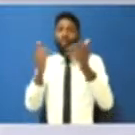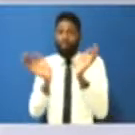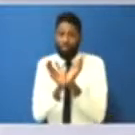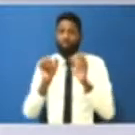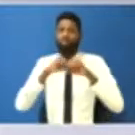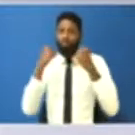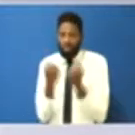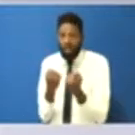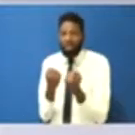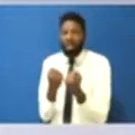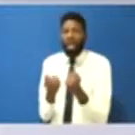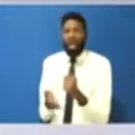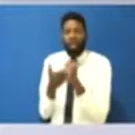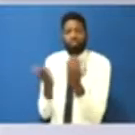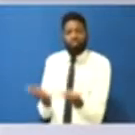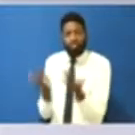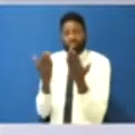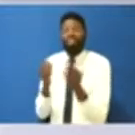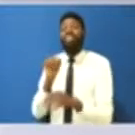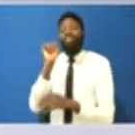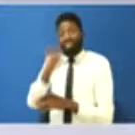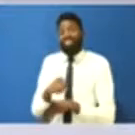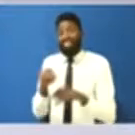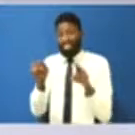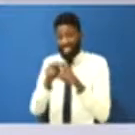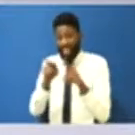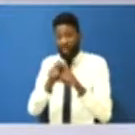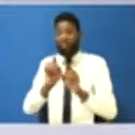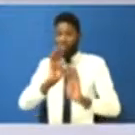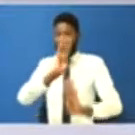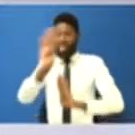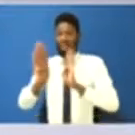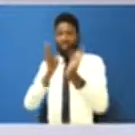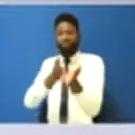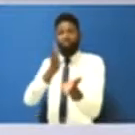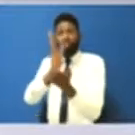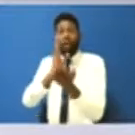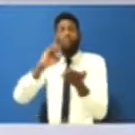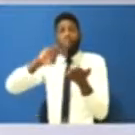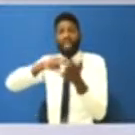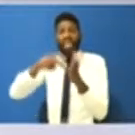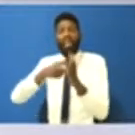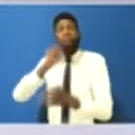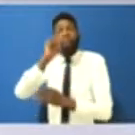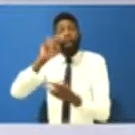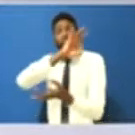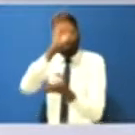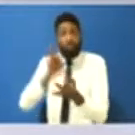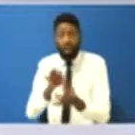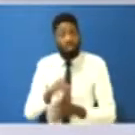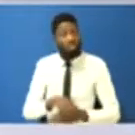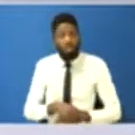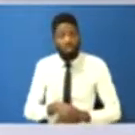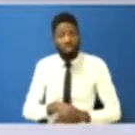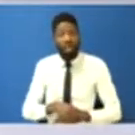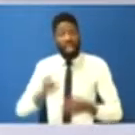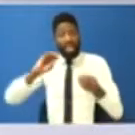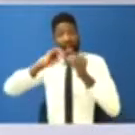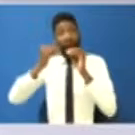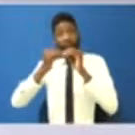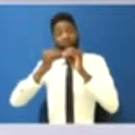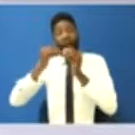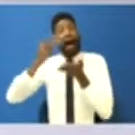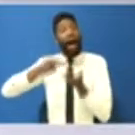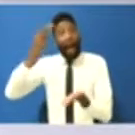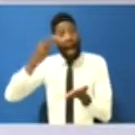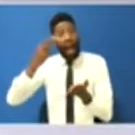where to go to and so of course integrity is not perfection integrity is not quantification integrity is not